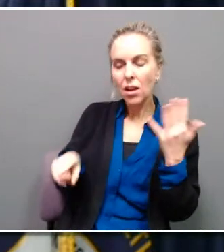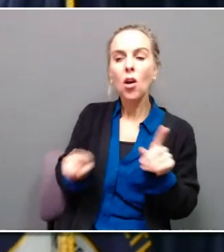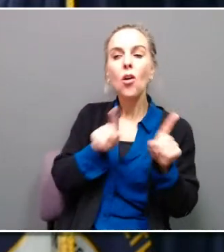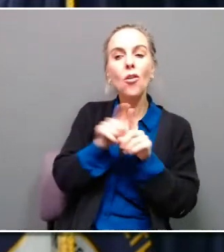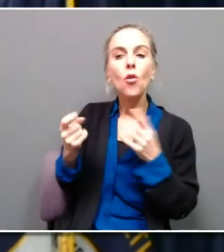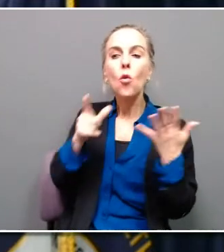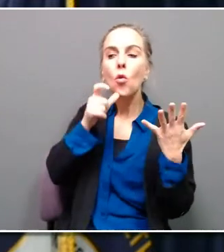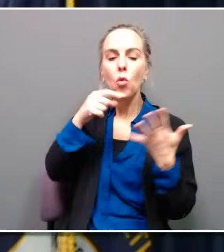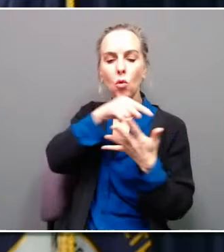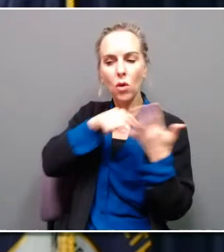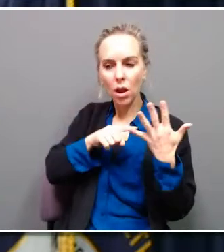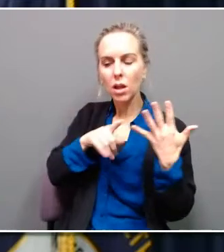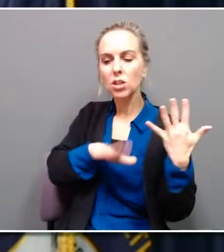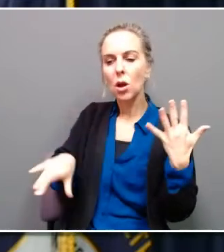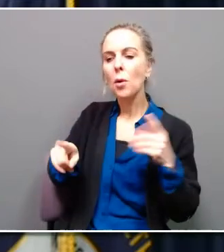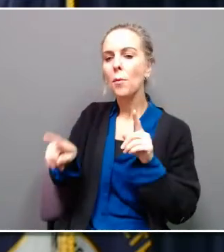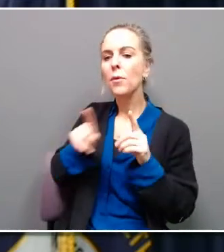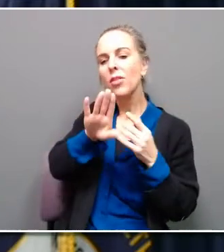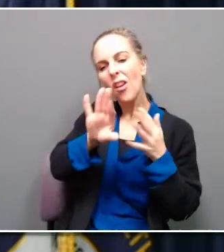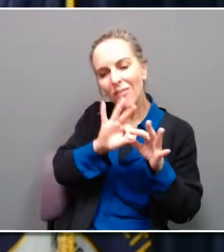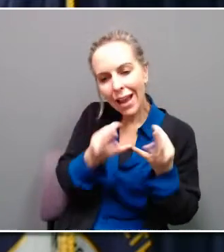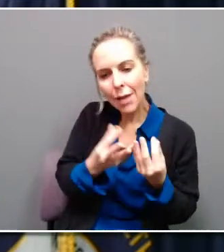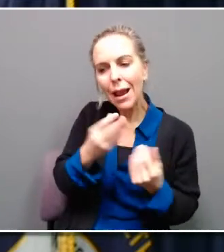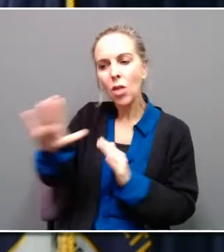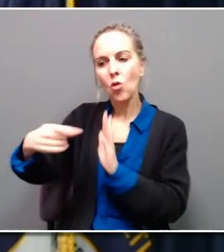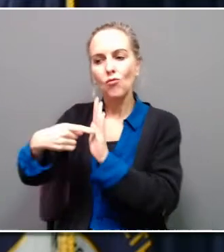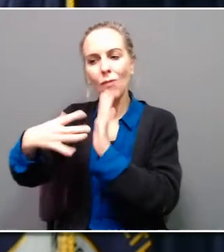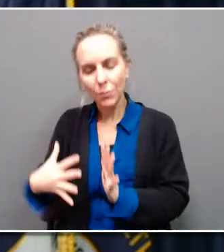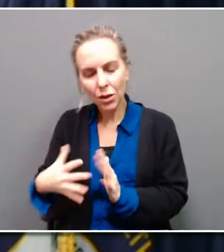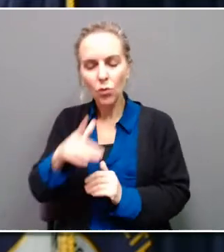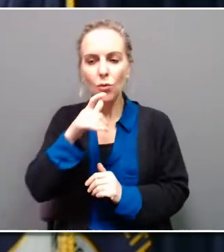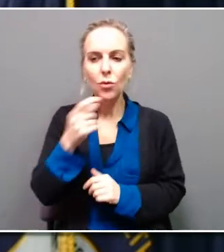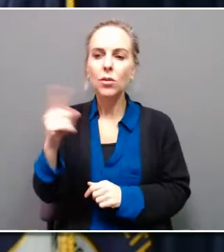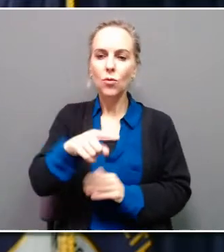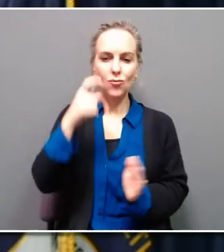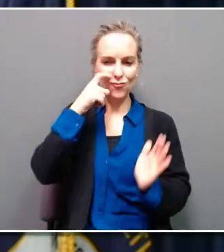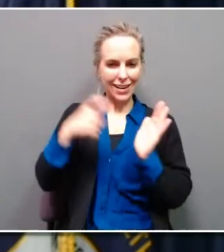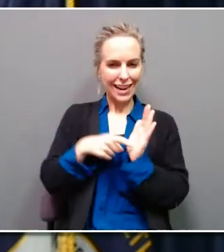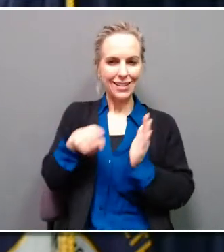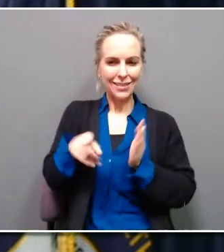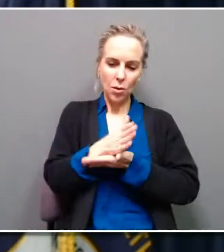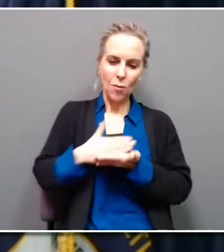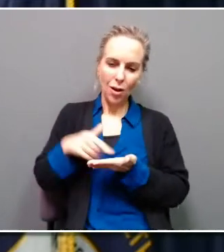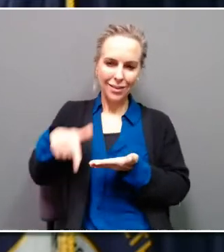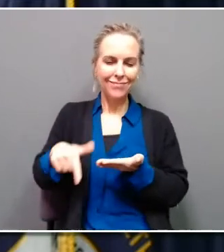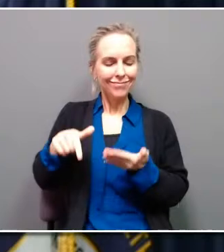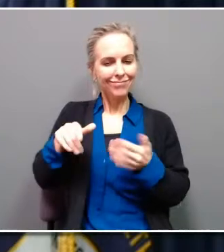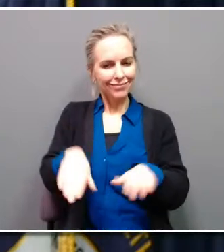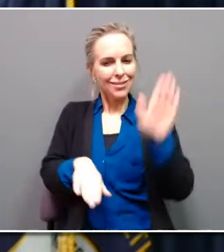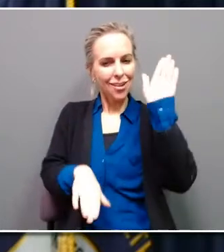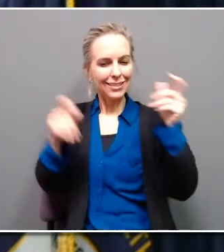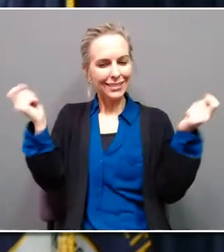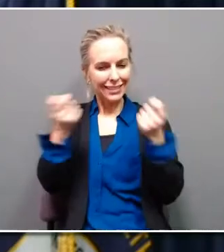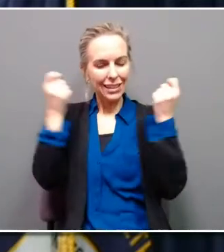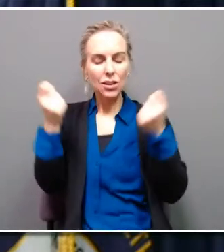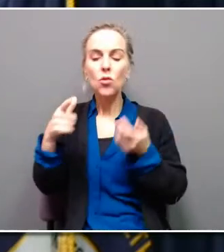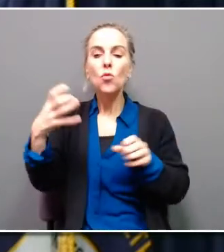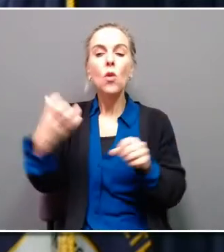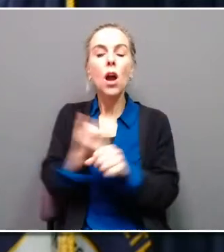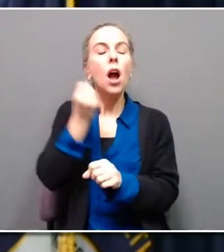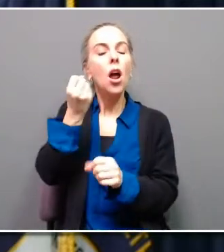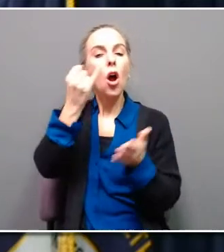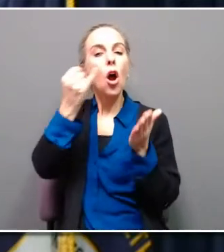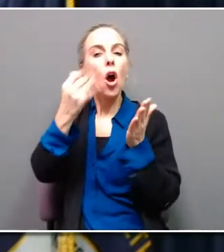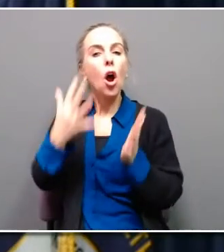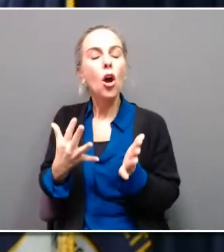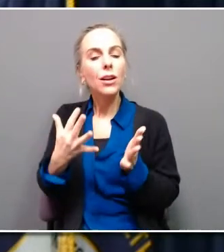to the Capitol on December 12th, where we will recognize them as part of the inaugural celebration. The winning work will also be framed